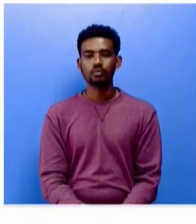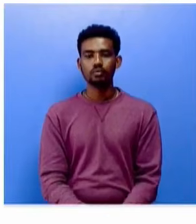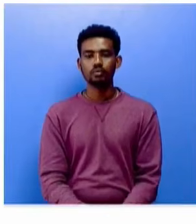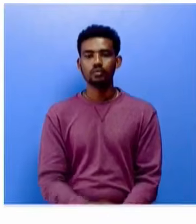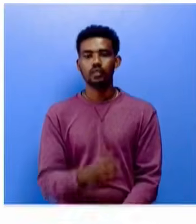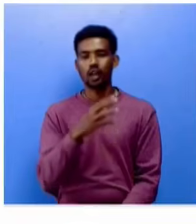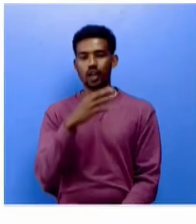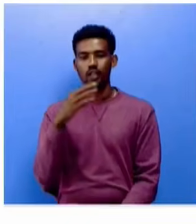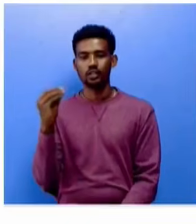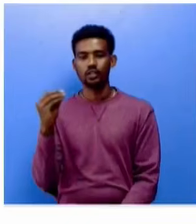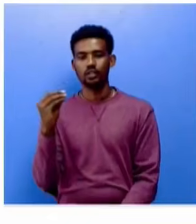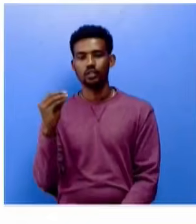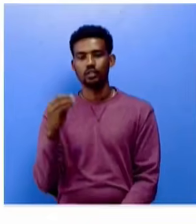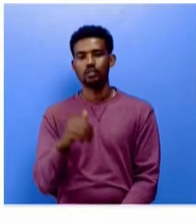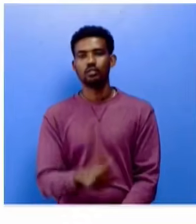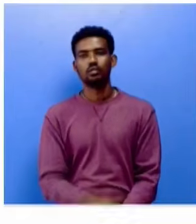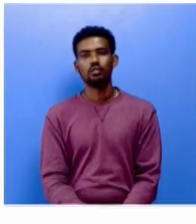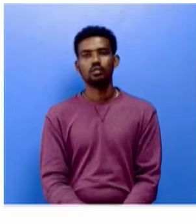and